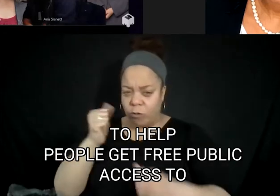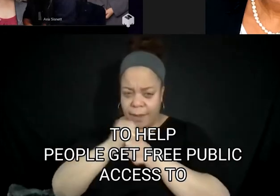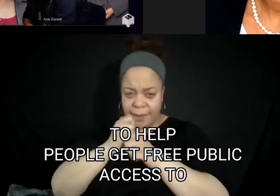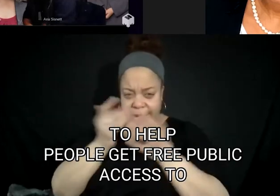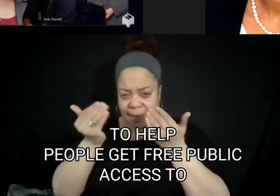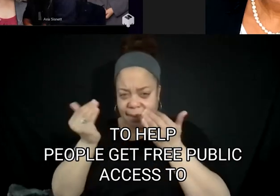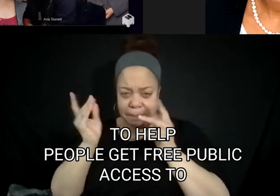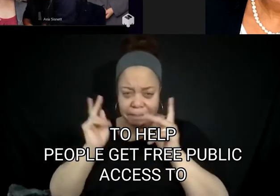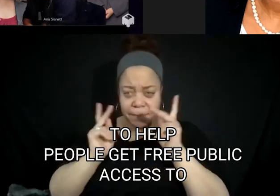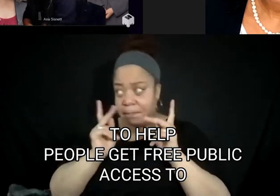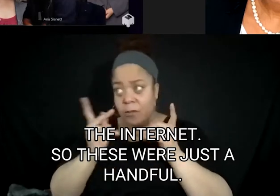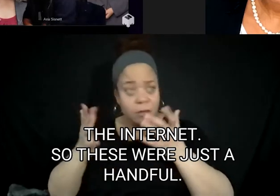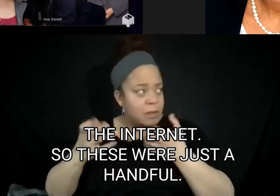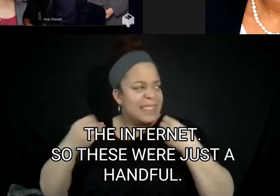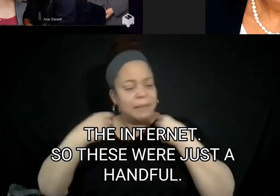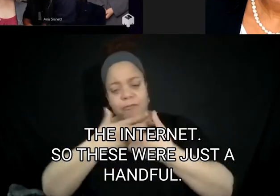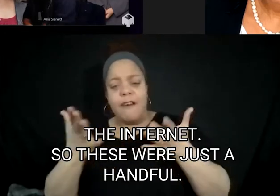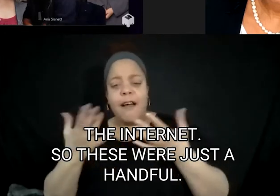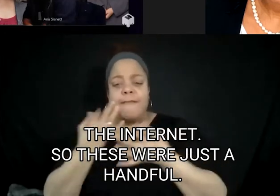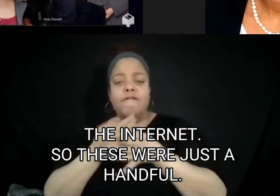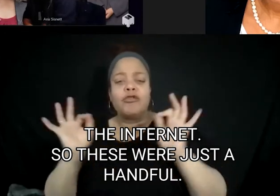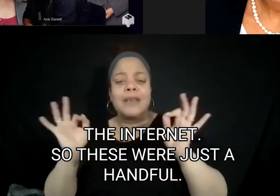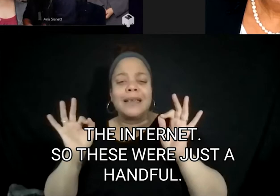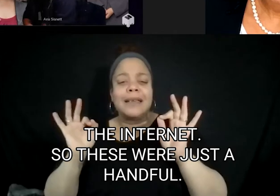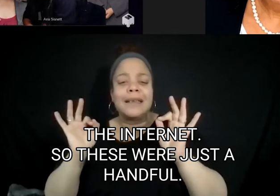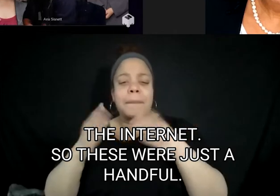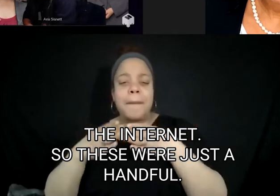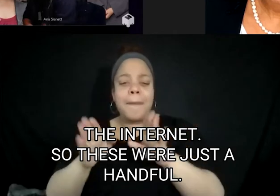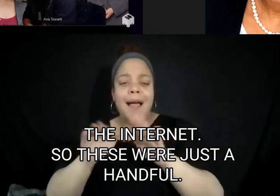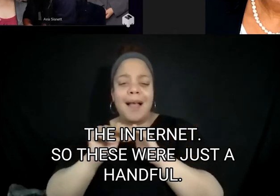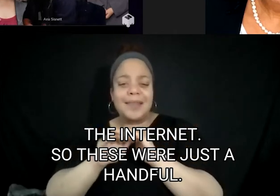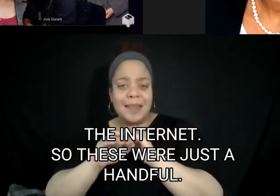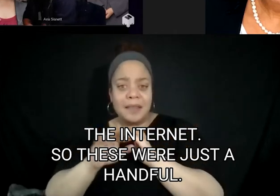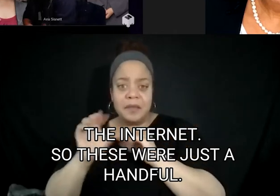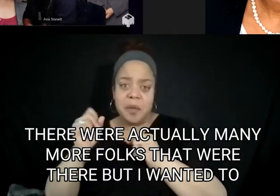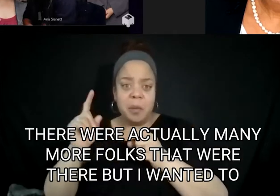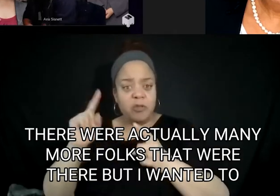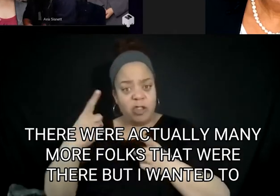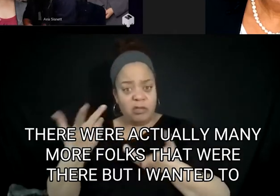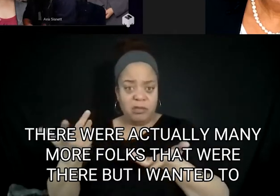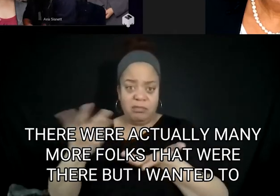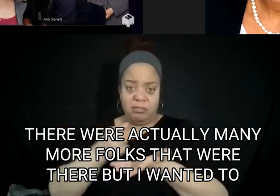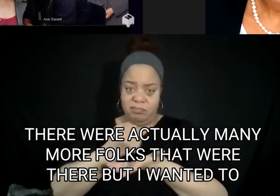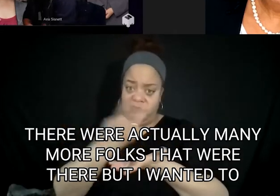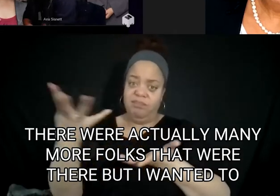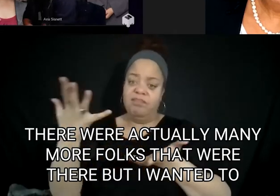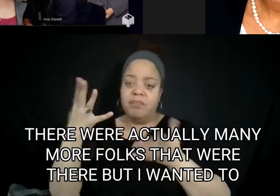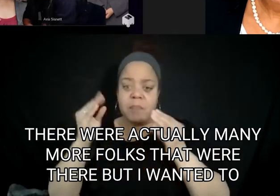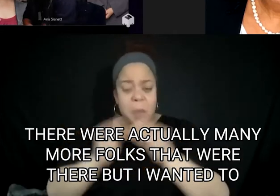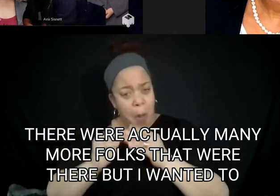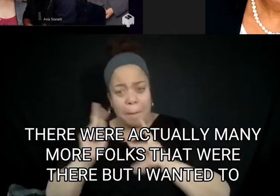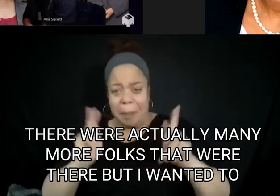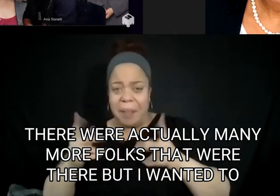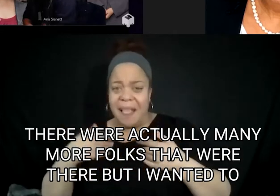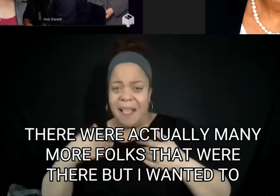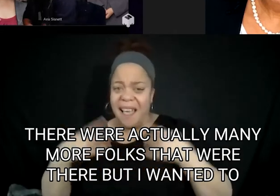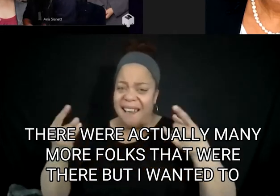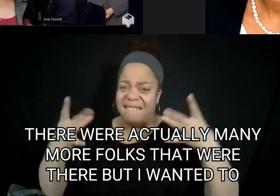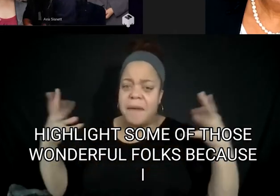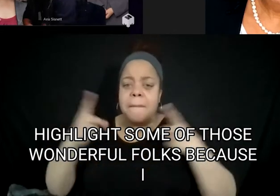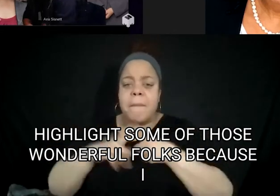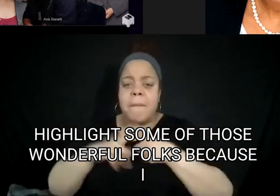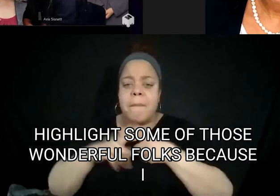there, but I wanted to highlight some of those wonderful folks because I think, these were the folks that were